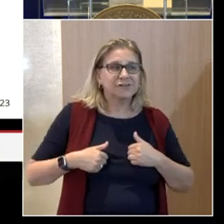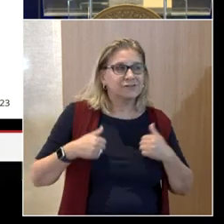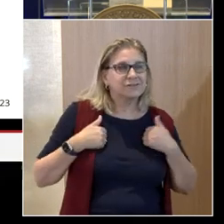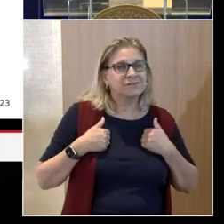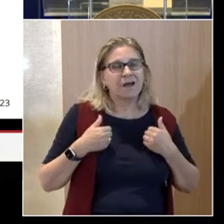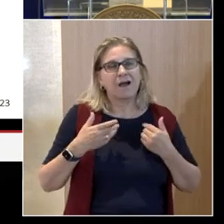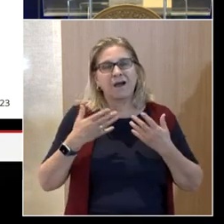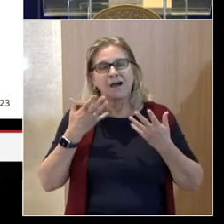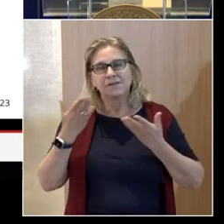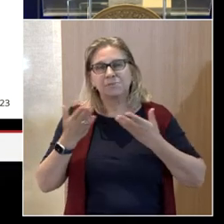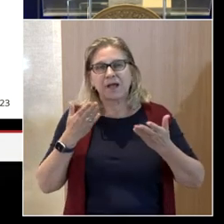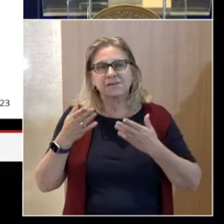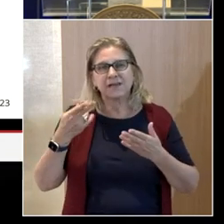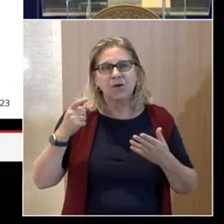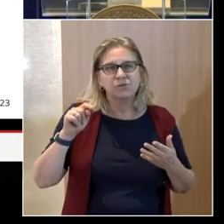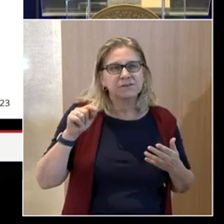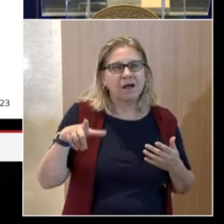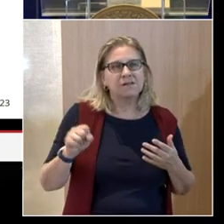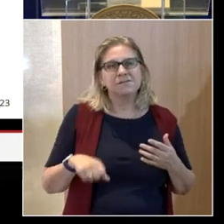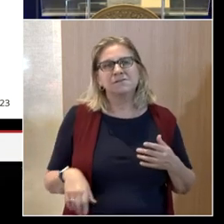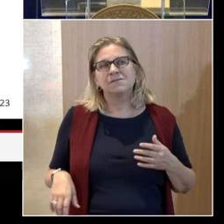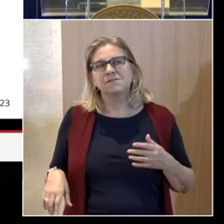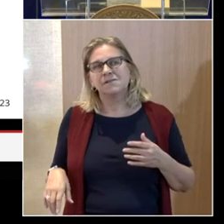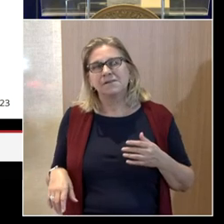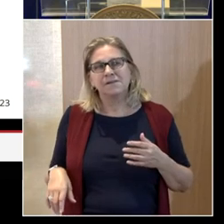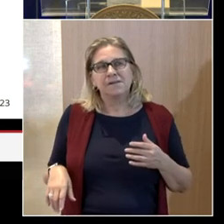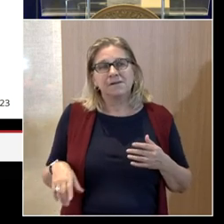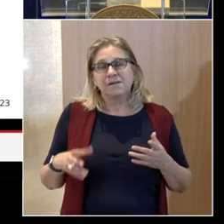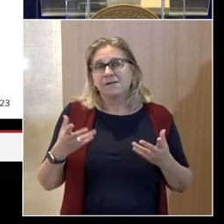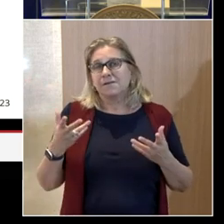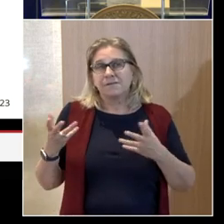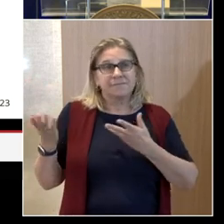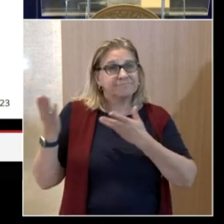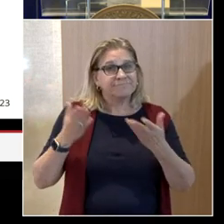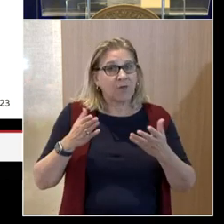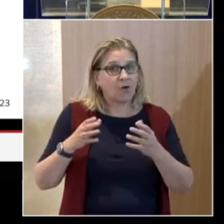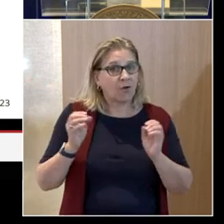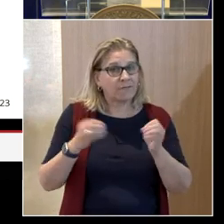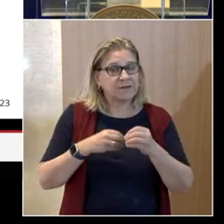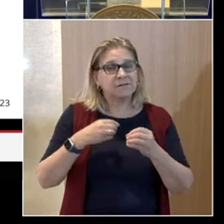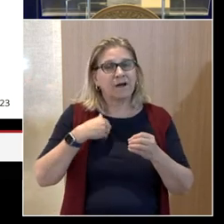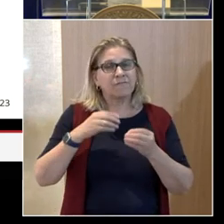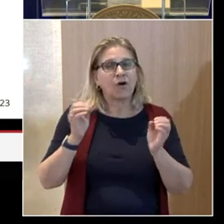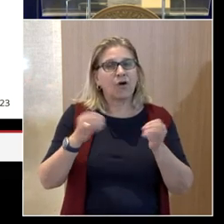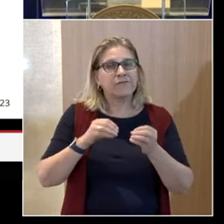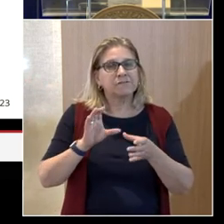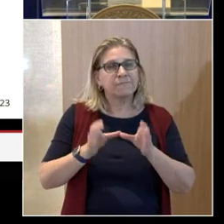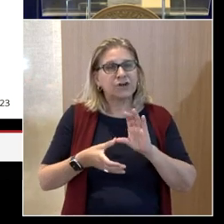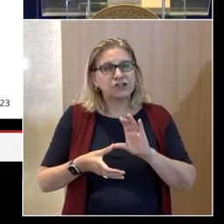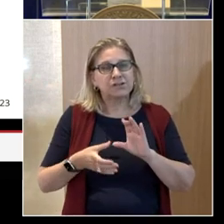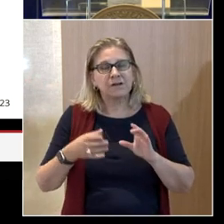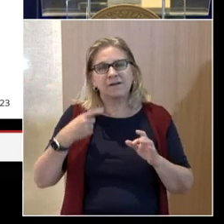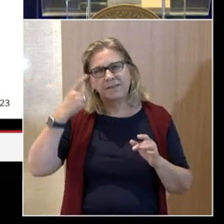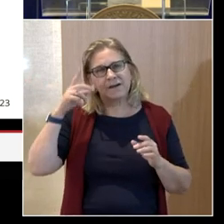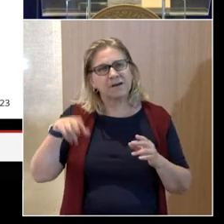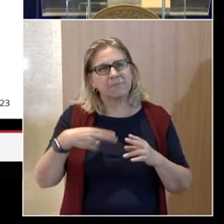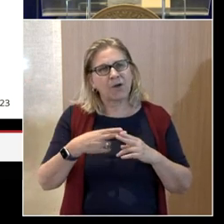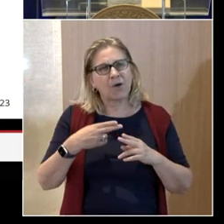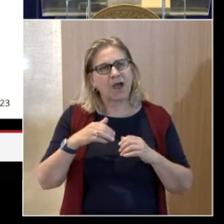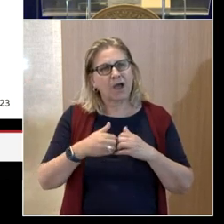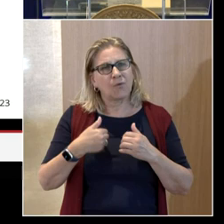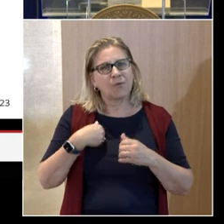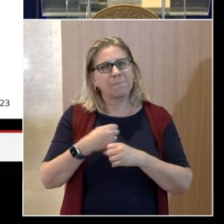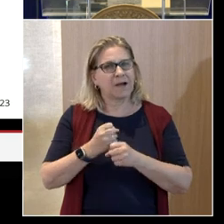These are all our office conversions. These are all things that we think about in terms of how to make this happen. But it's important that there are